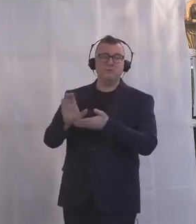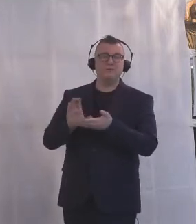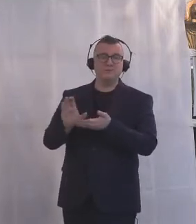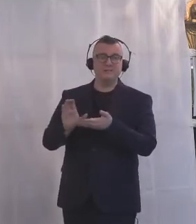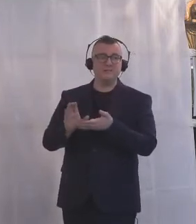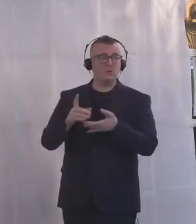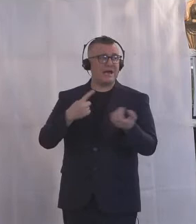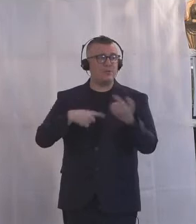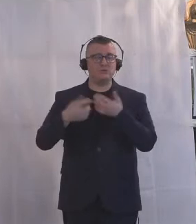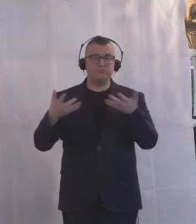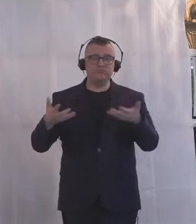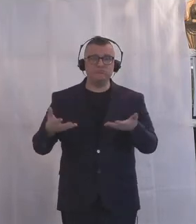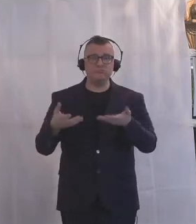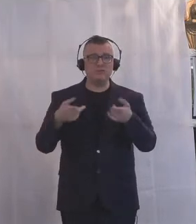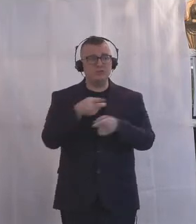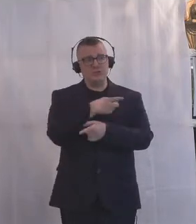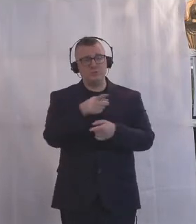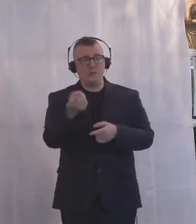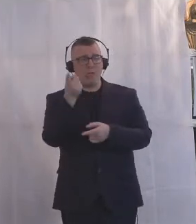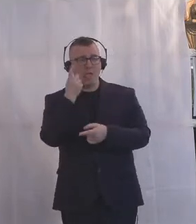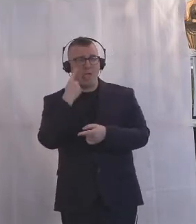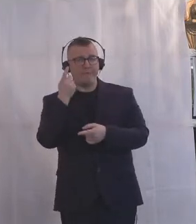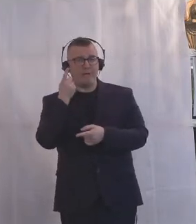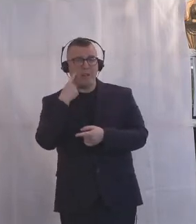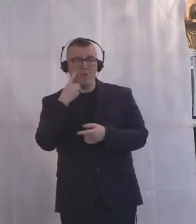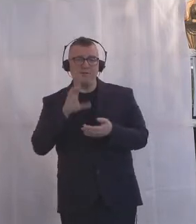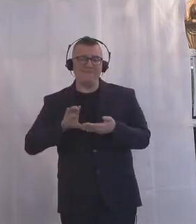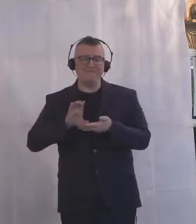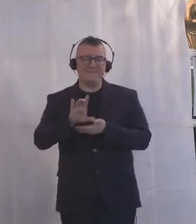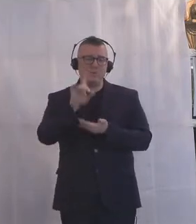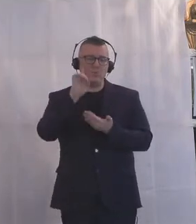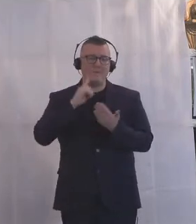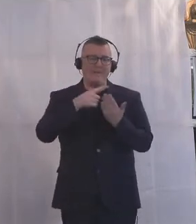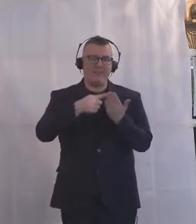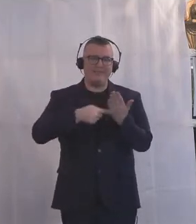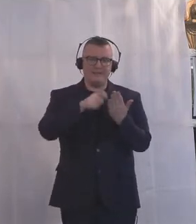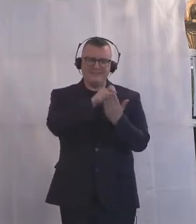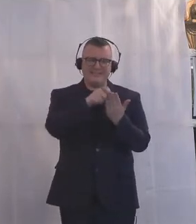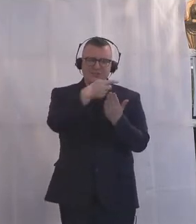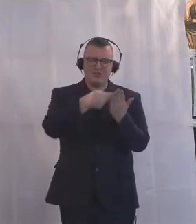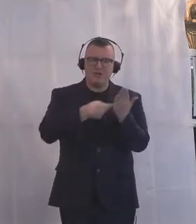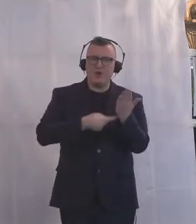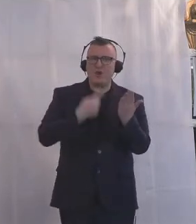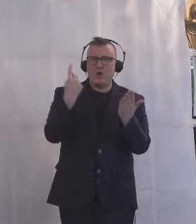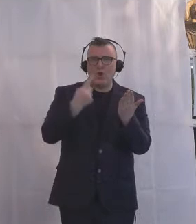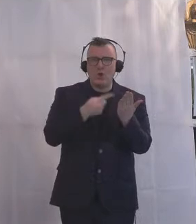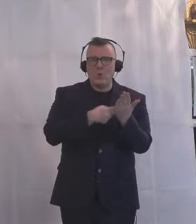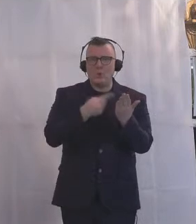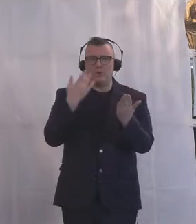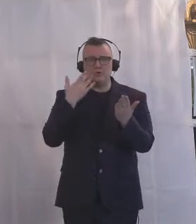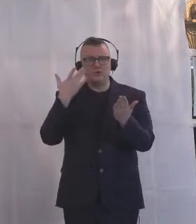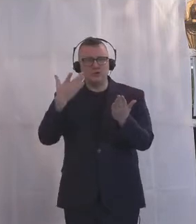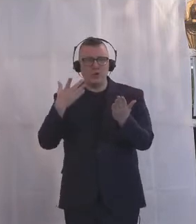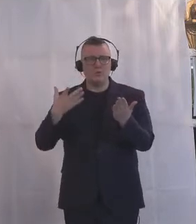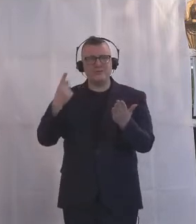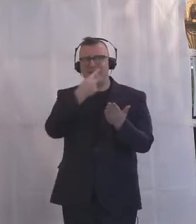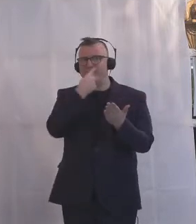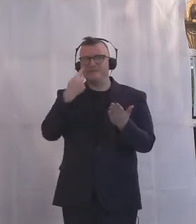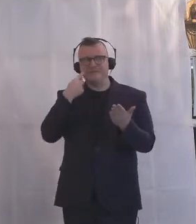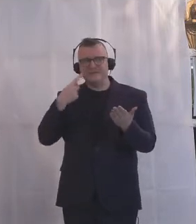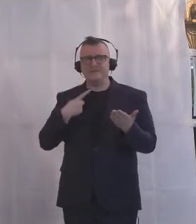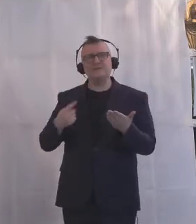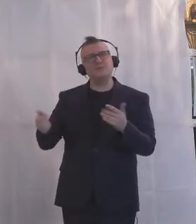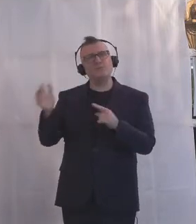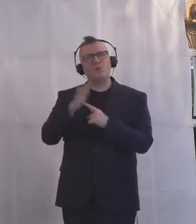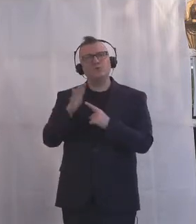would encourage you to look at the Investing Women Code signatories when you're going to look out for funding, because there's evidence there that it does count. And I wonder if